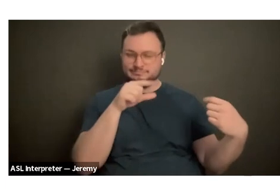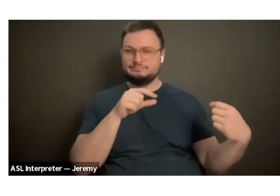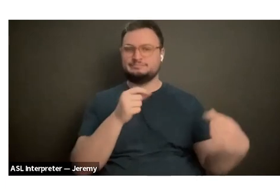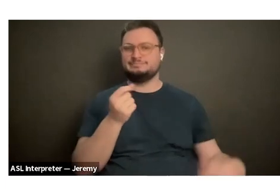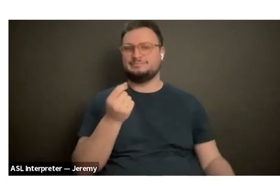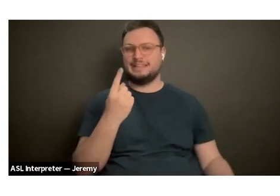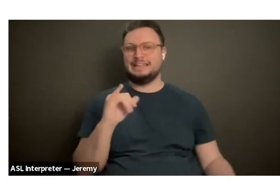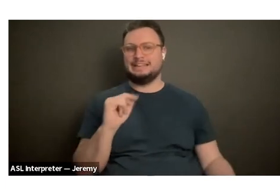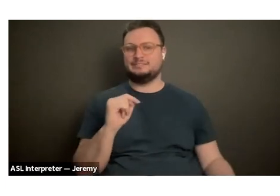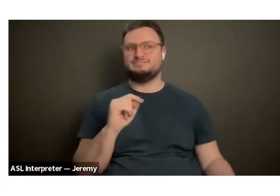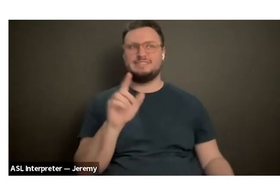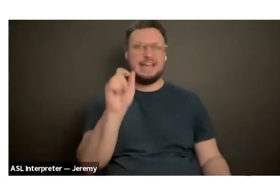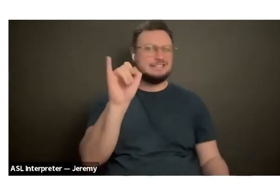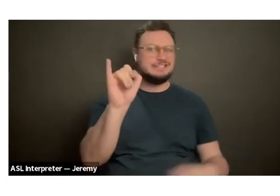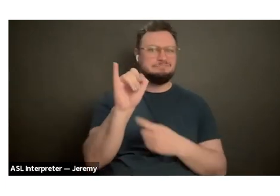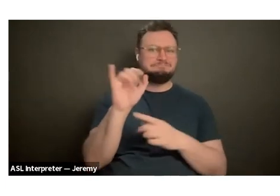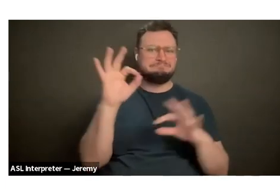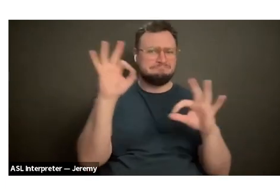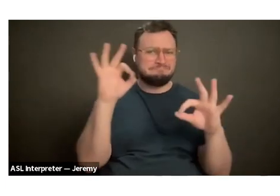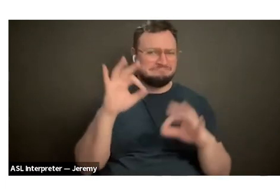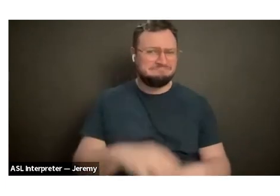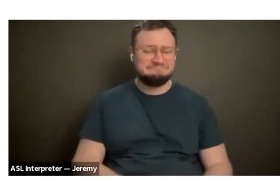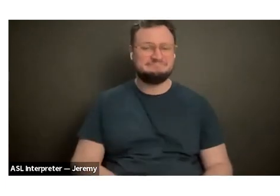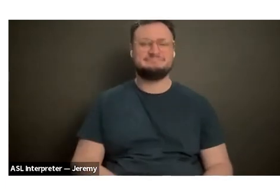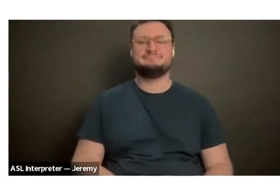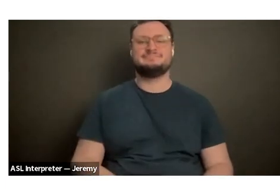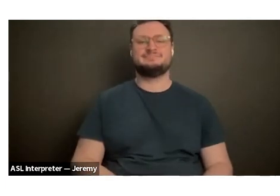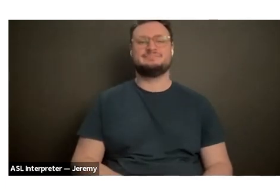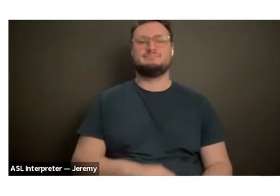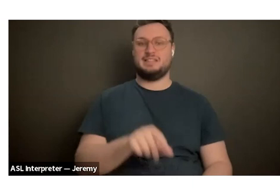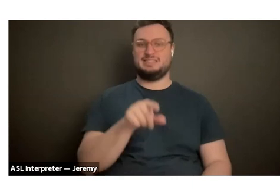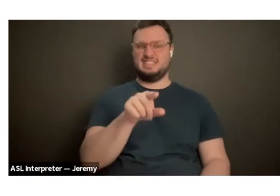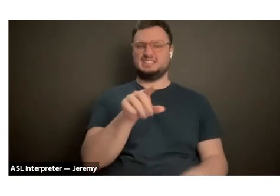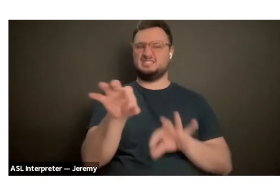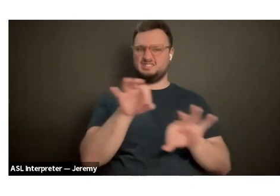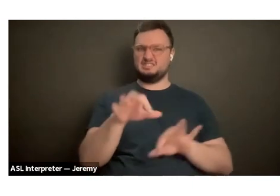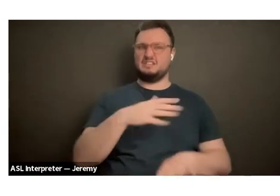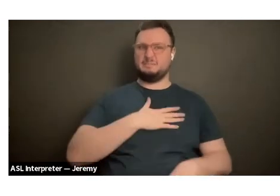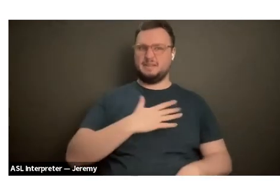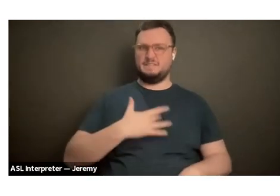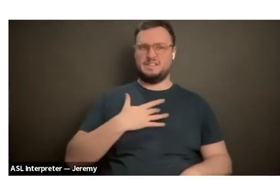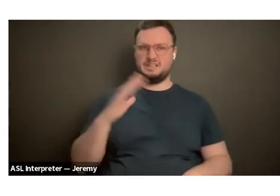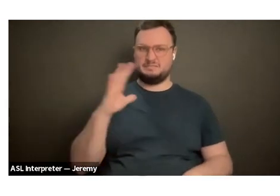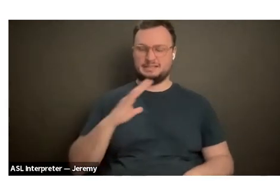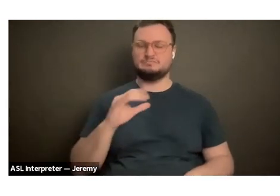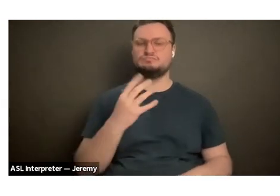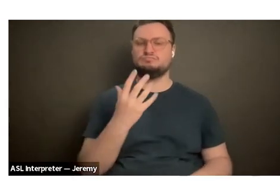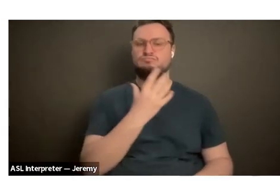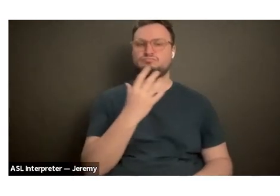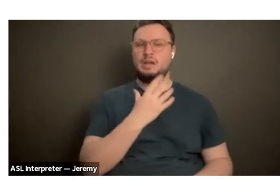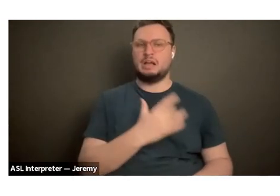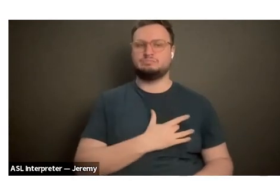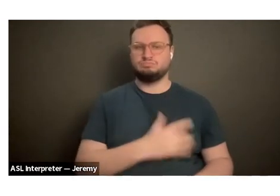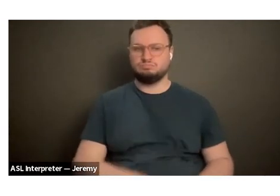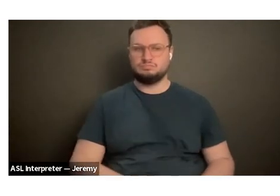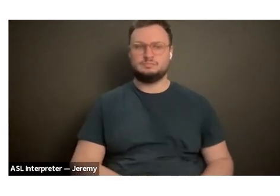access intimacy was. But this is what I felt and what I was feeling. Next slide, please.